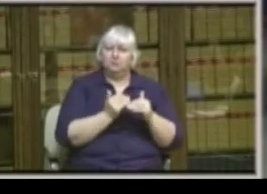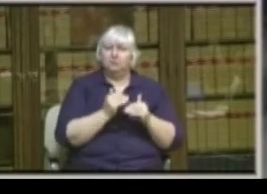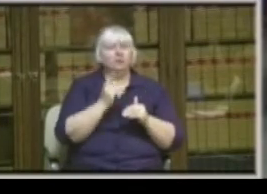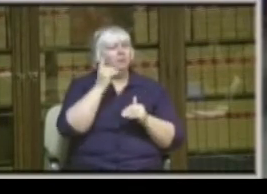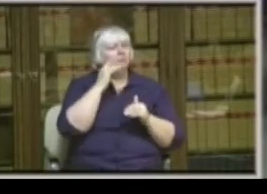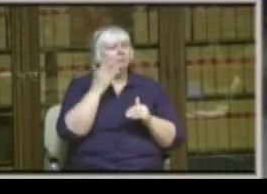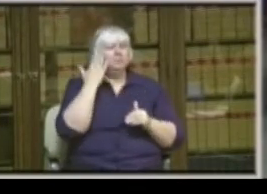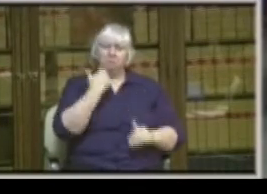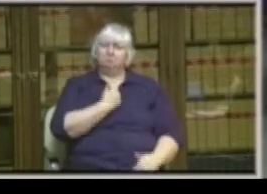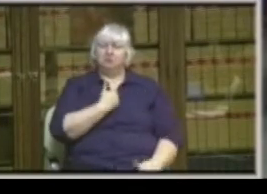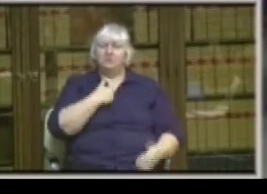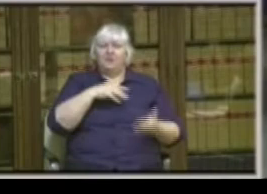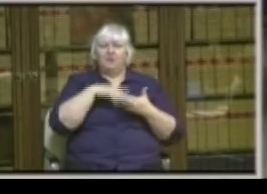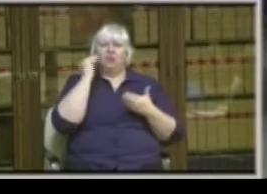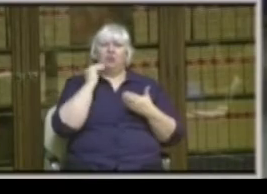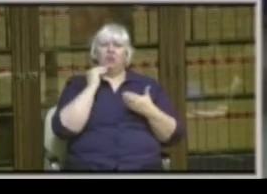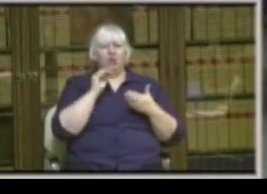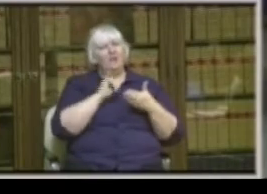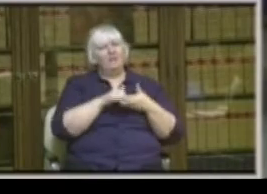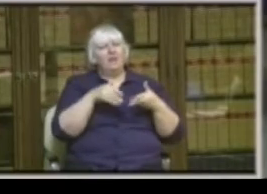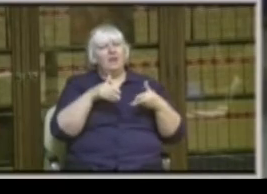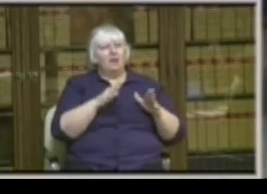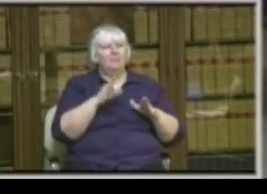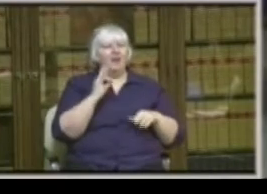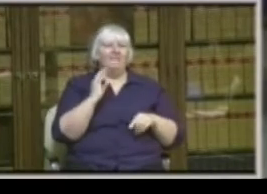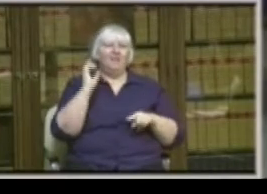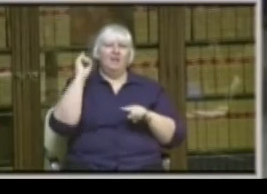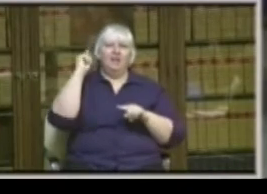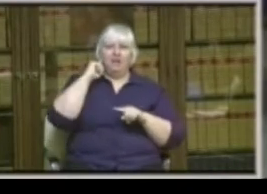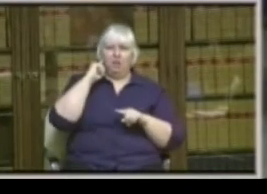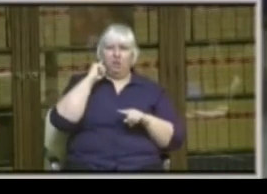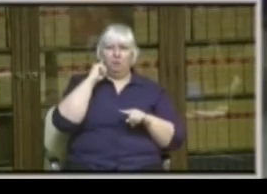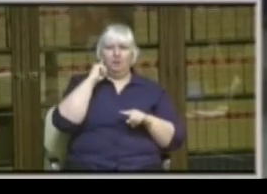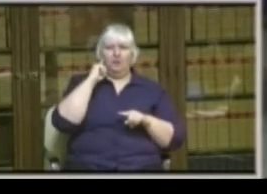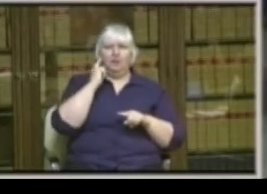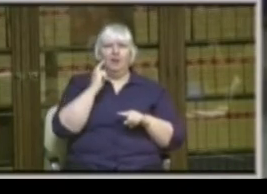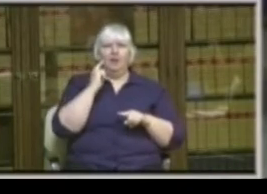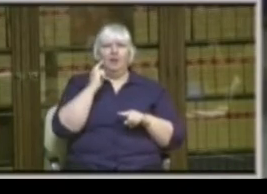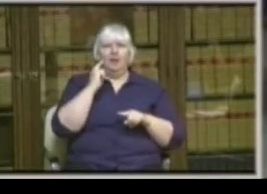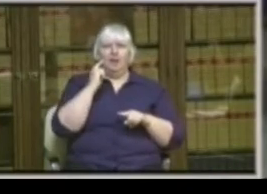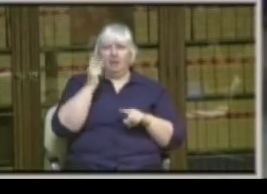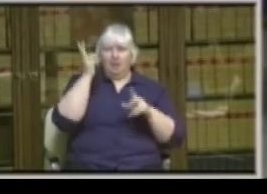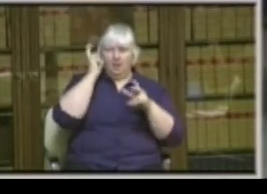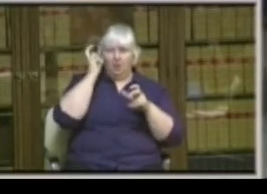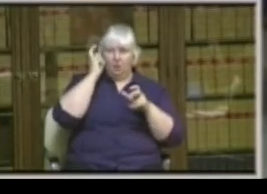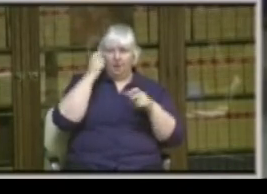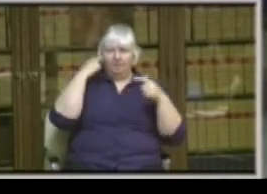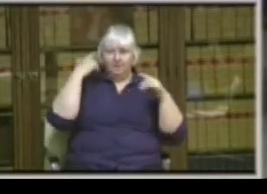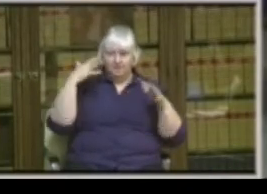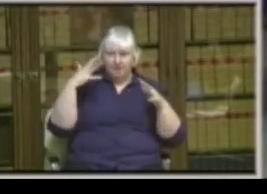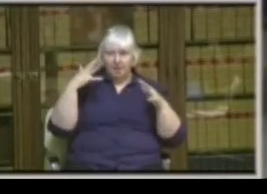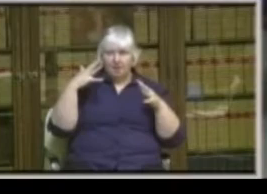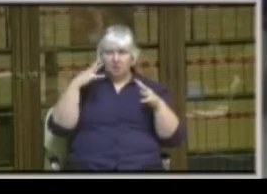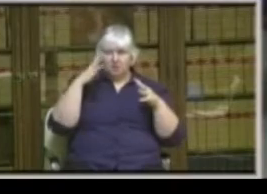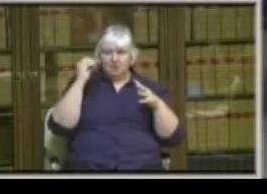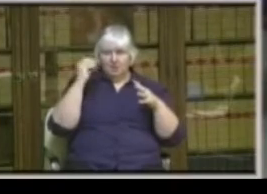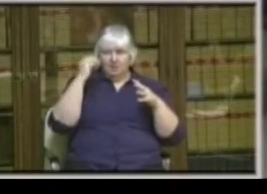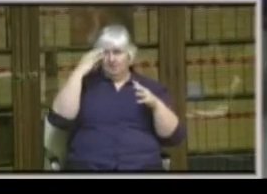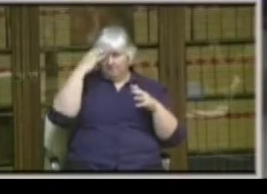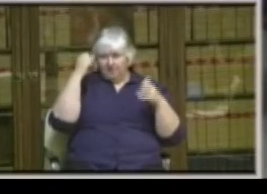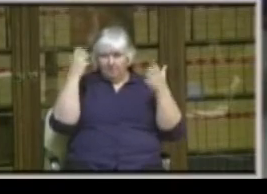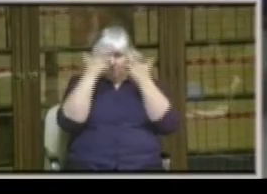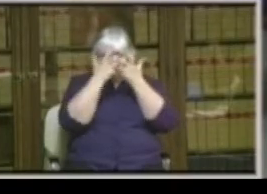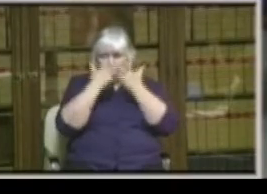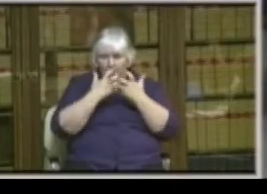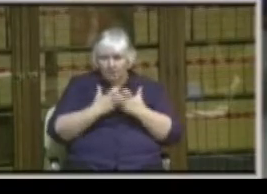was learning to read, it was a combination of hearing and sounding out words and memorization and other tools